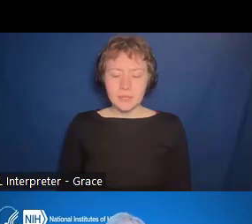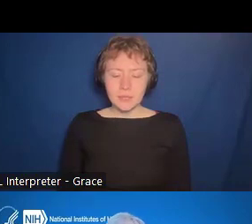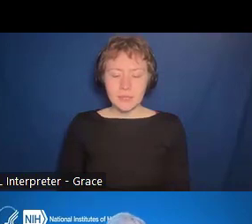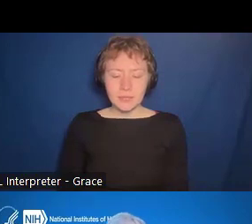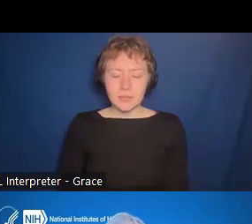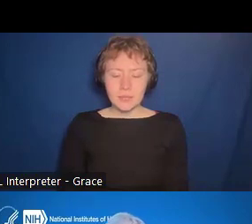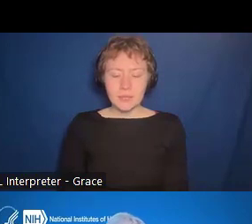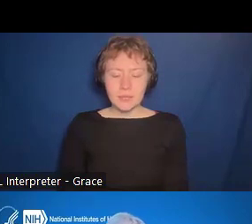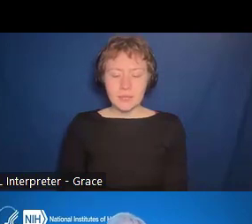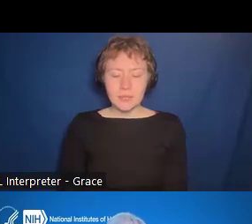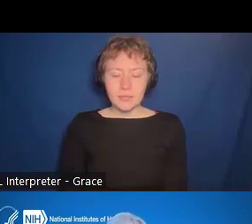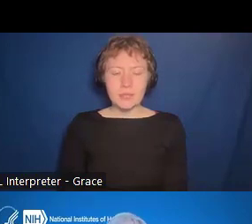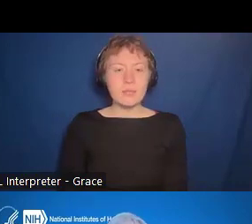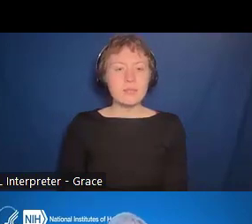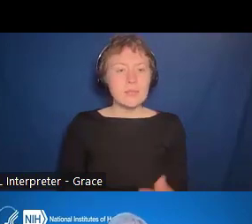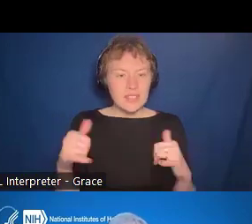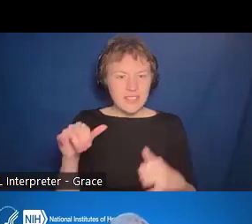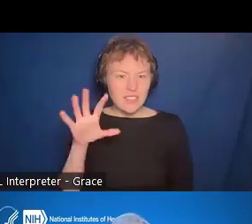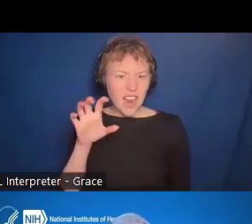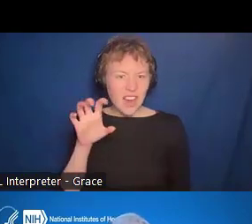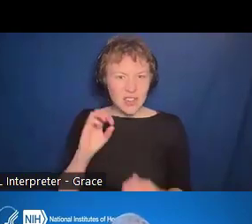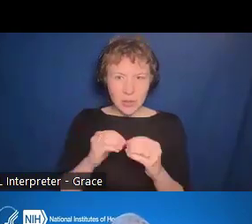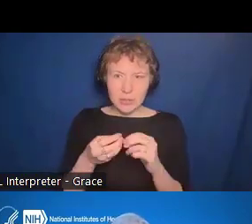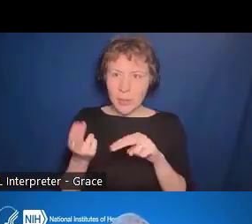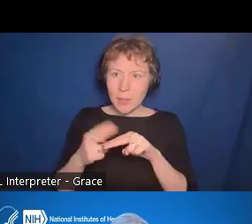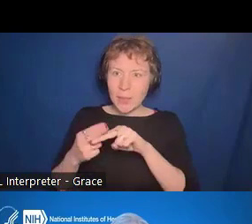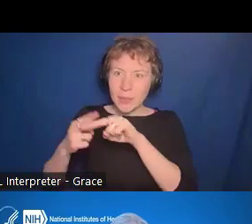Okay, we're still at 500. Numbers are climbing.